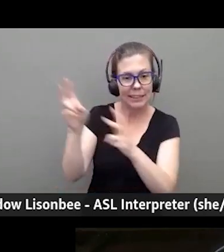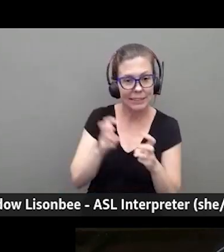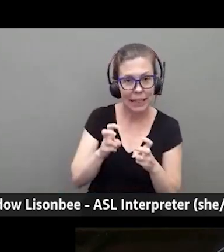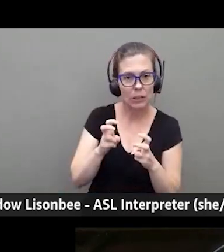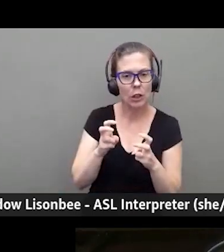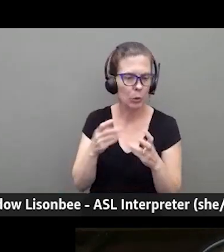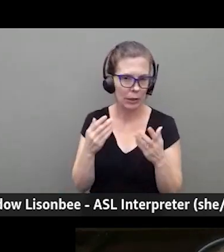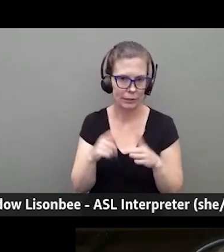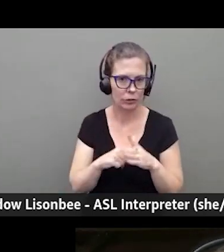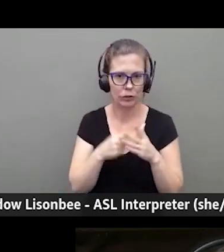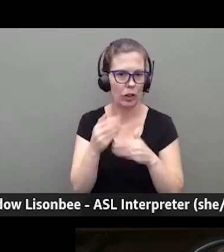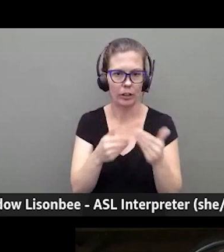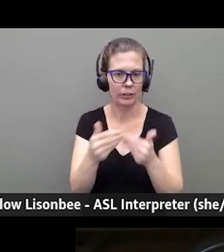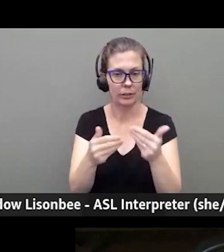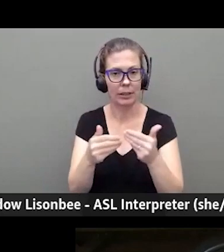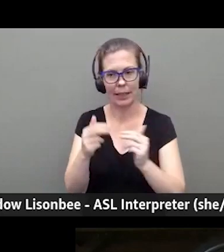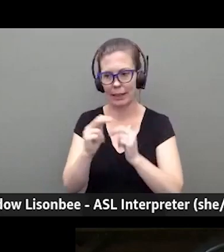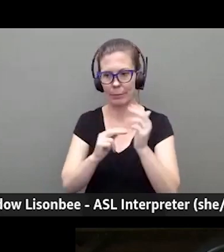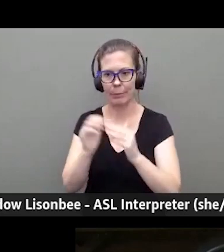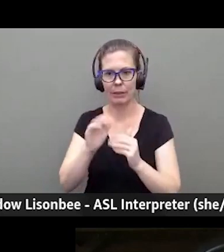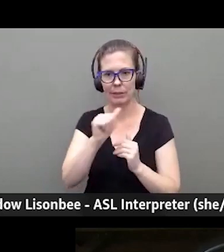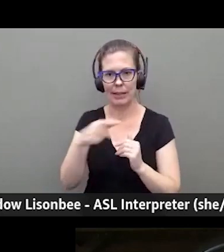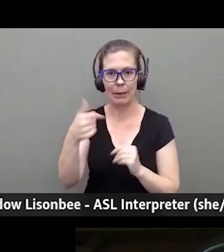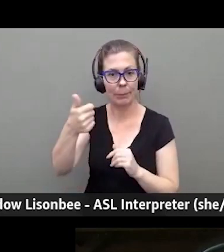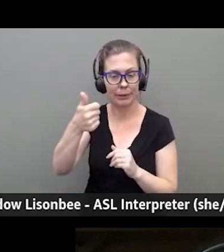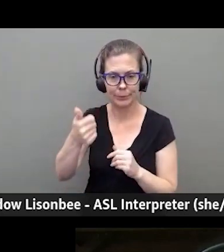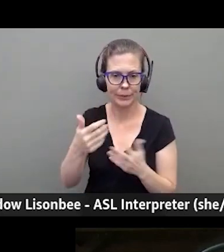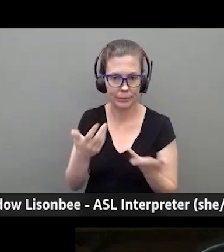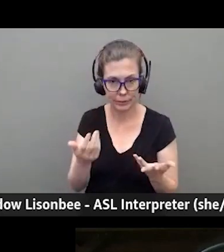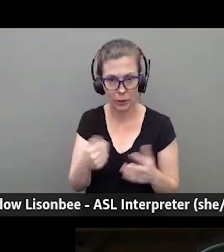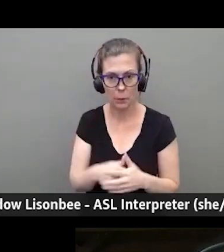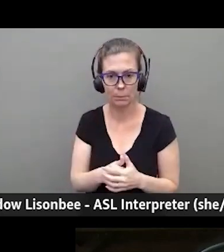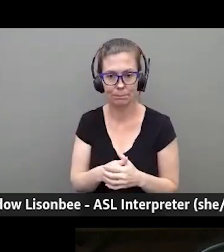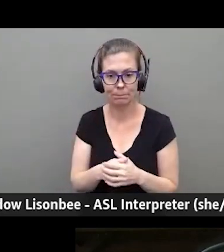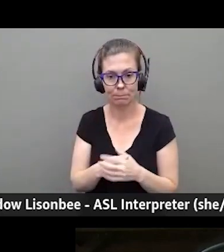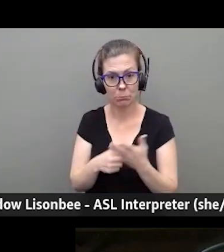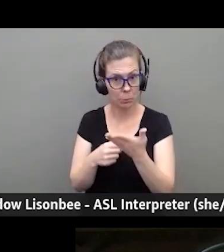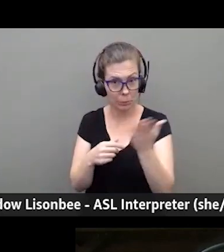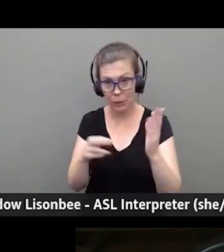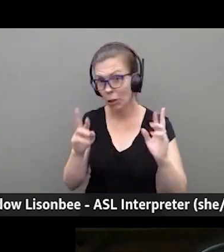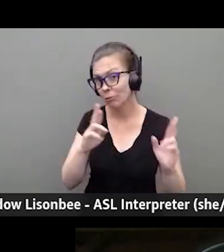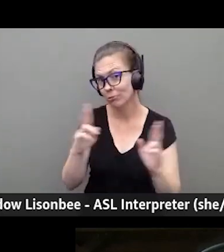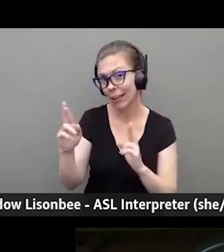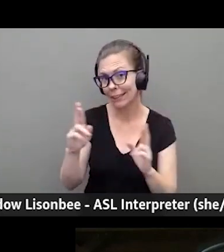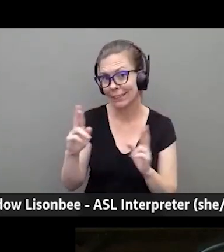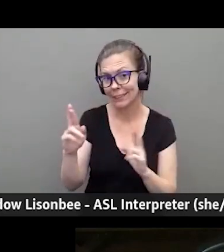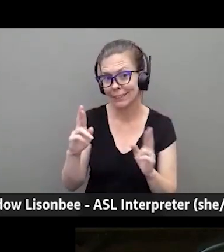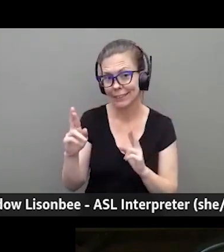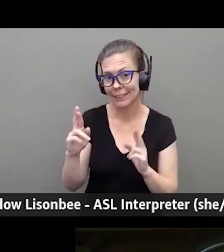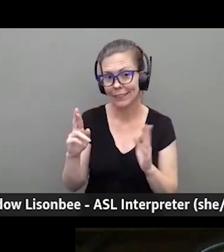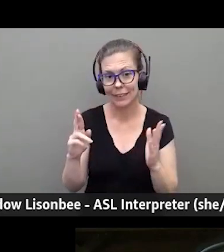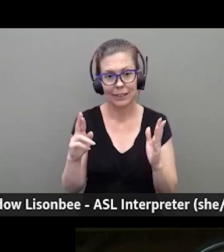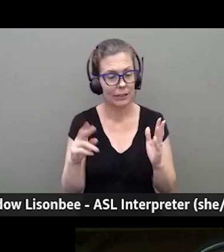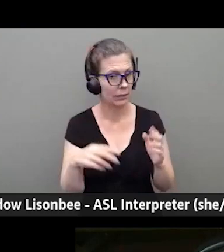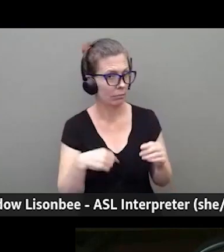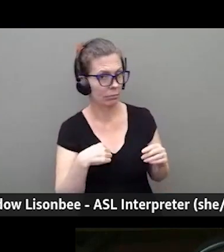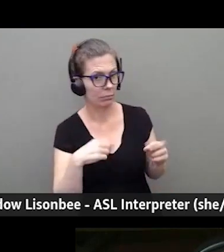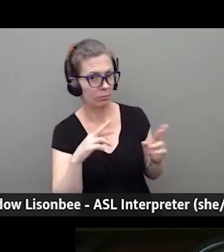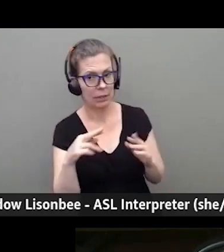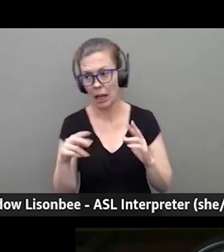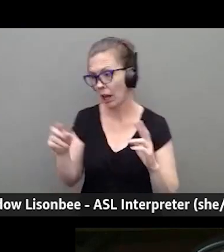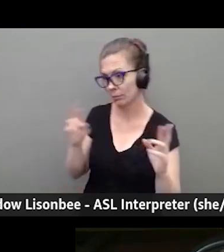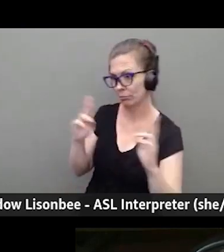get started with and build their own application with it. So are you all ready to take a look I'm at ready. Those?